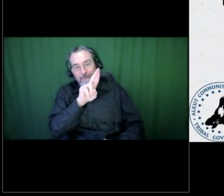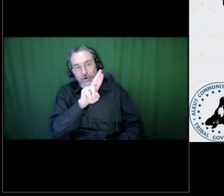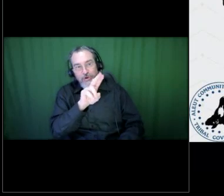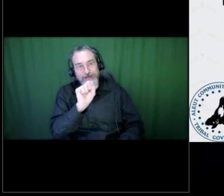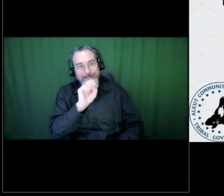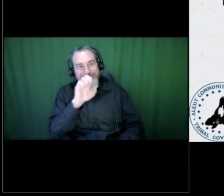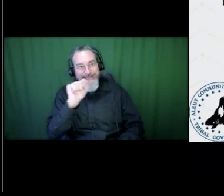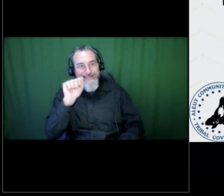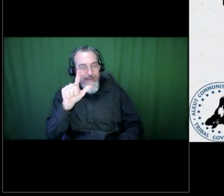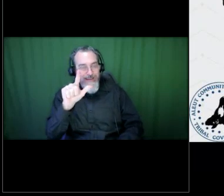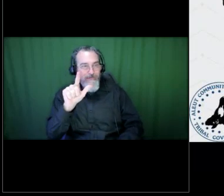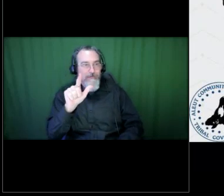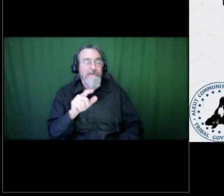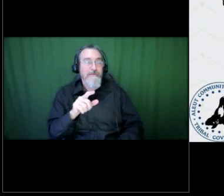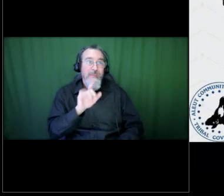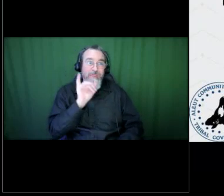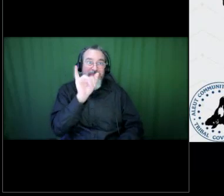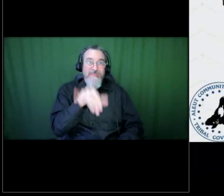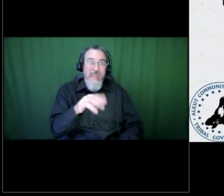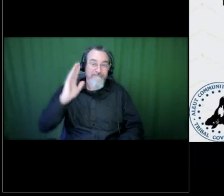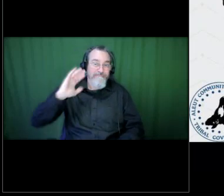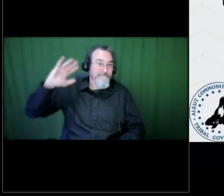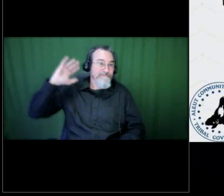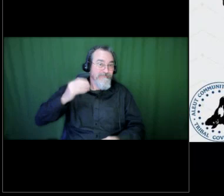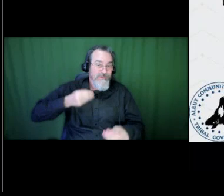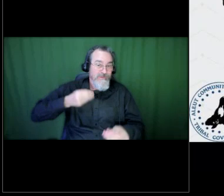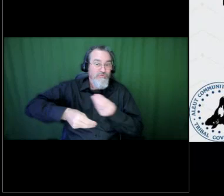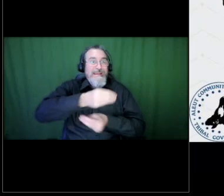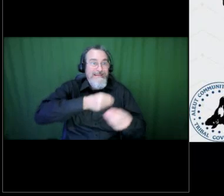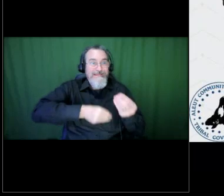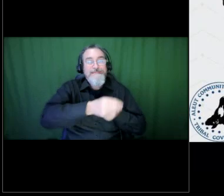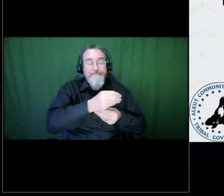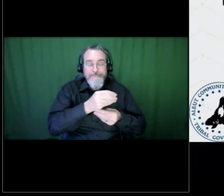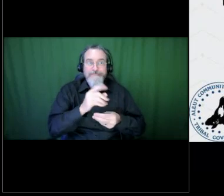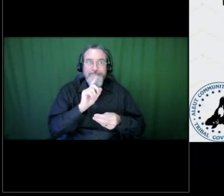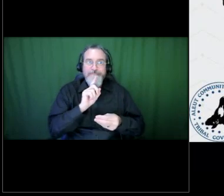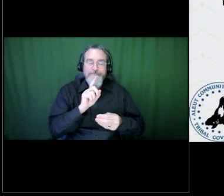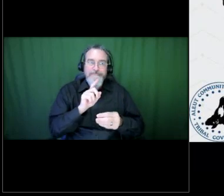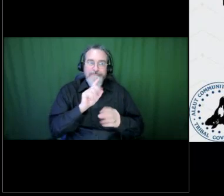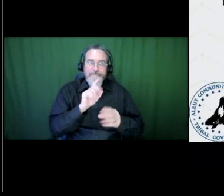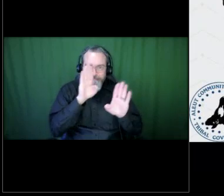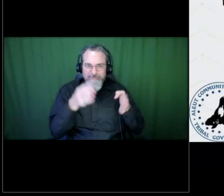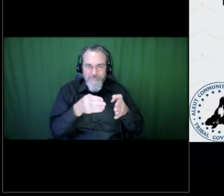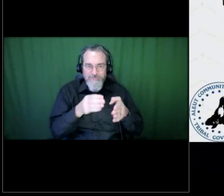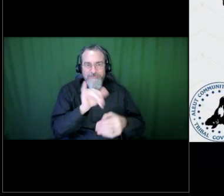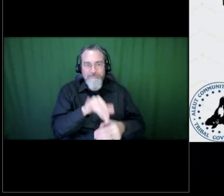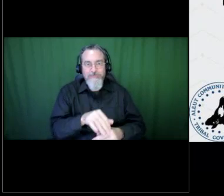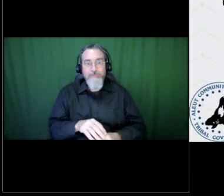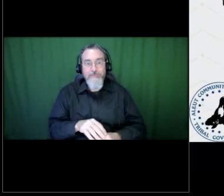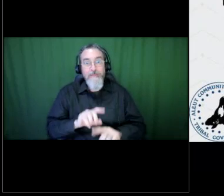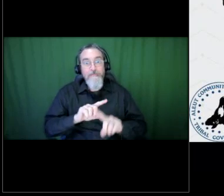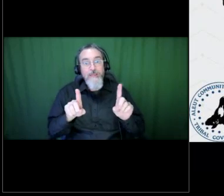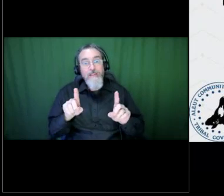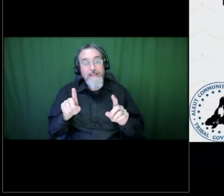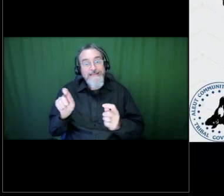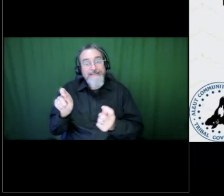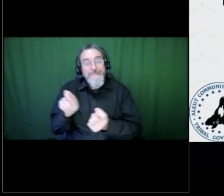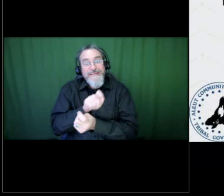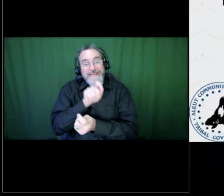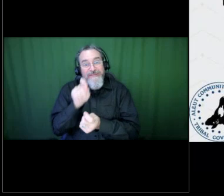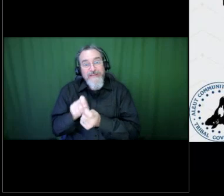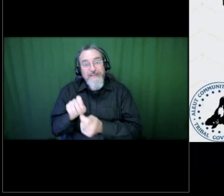a driving economic force of colonization of the Aleutian Islands. But specifically, the Unanga community of St. Paul and our neighbors, St. George